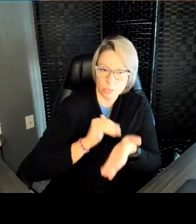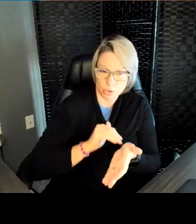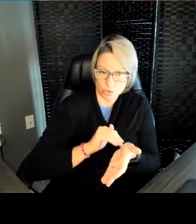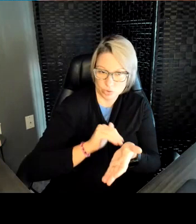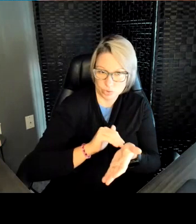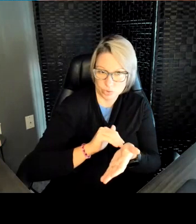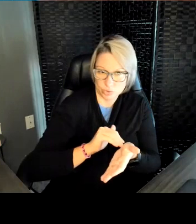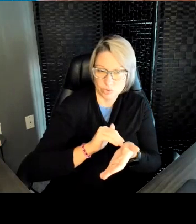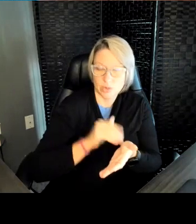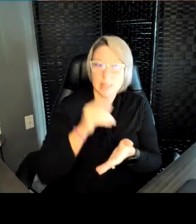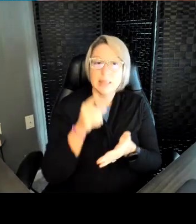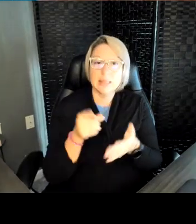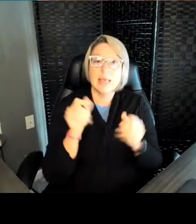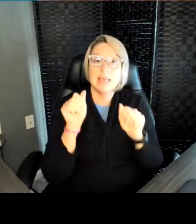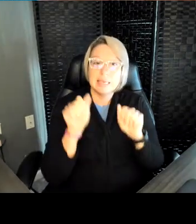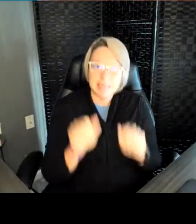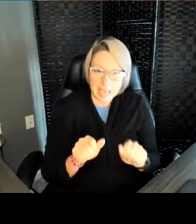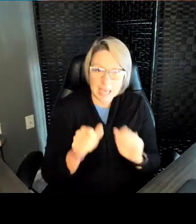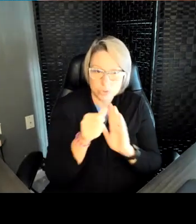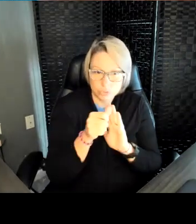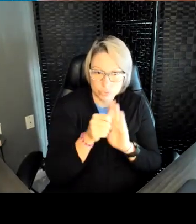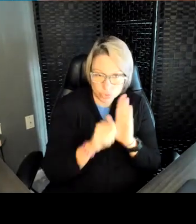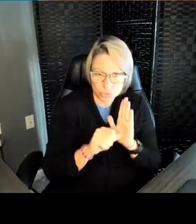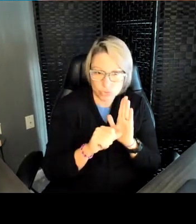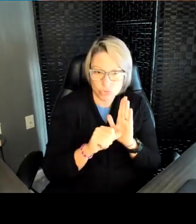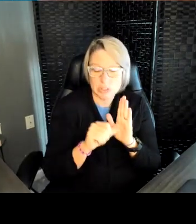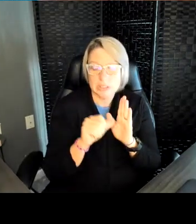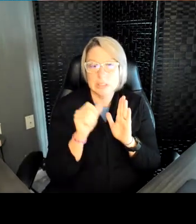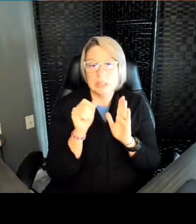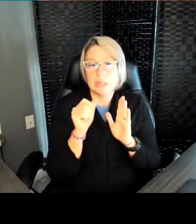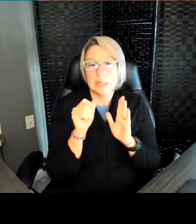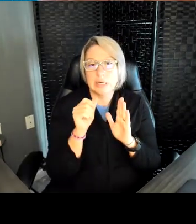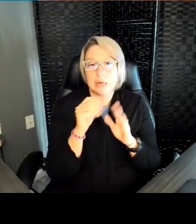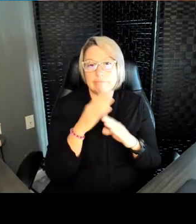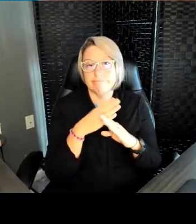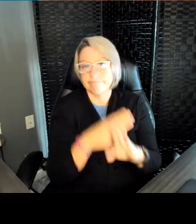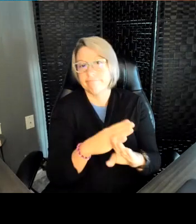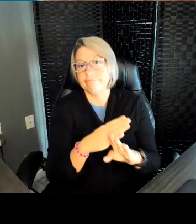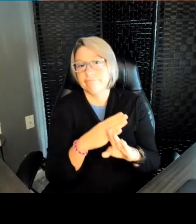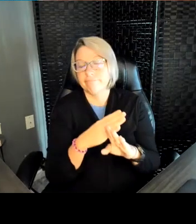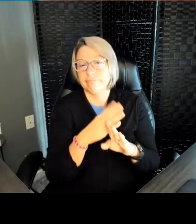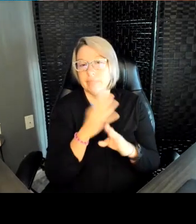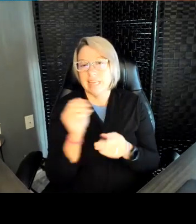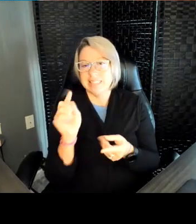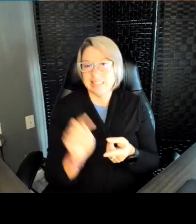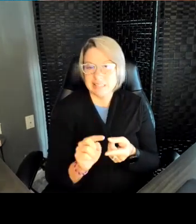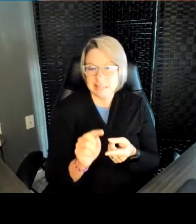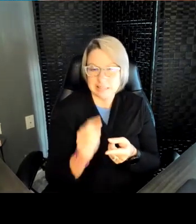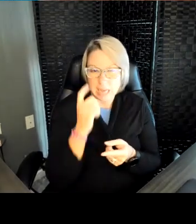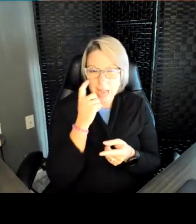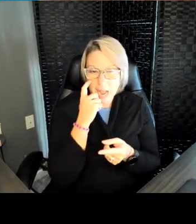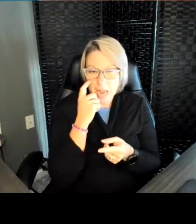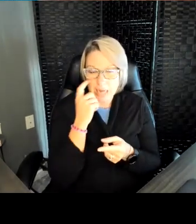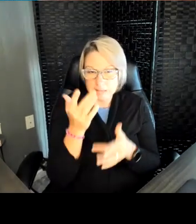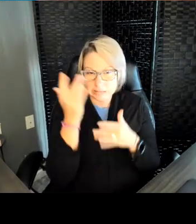the capacity for surgical care in the prevention and mitigation of eye disease that we talked about yesterday, that sometimes kids